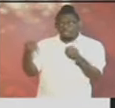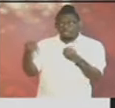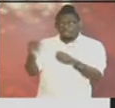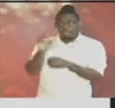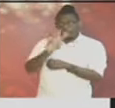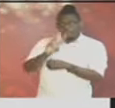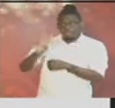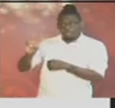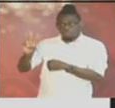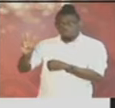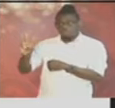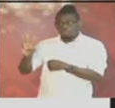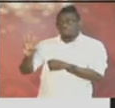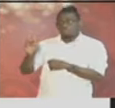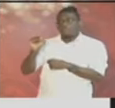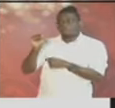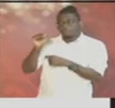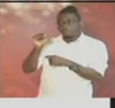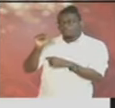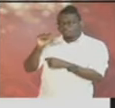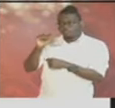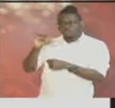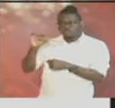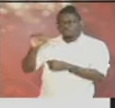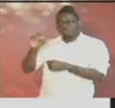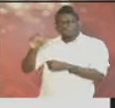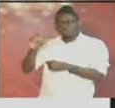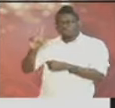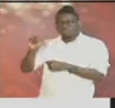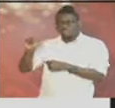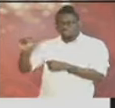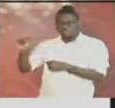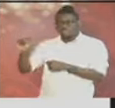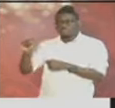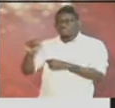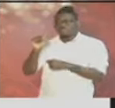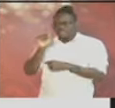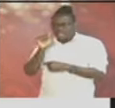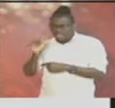health.gov.tt. We go then to the COVID-19 drop-down menu